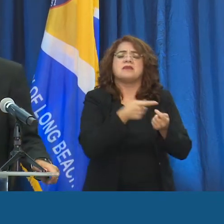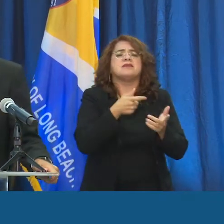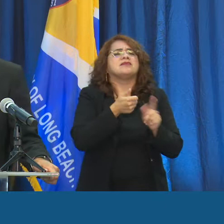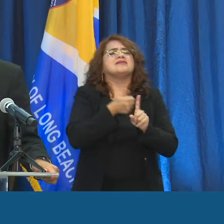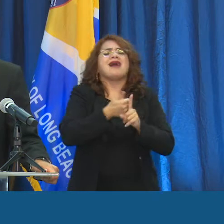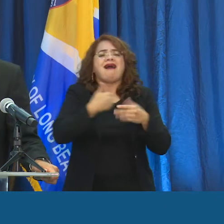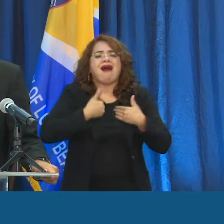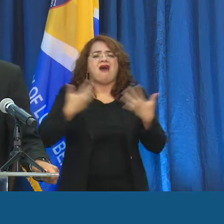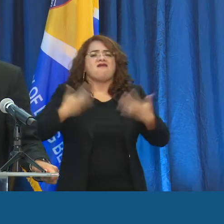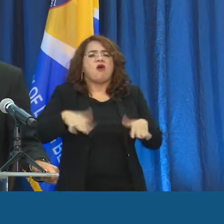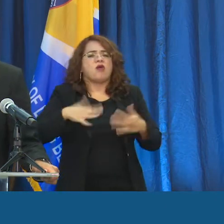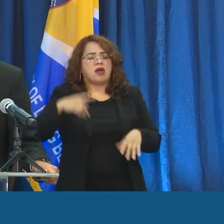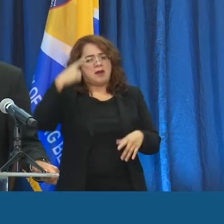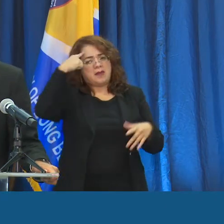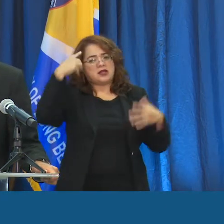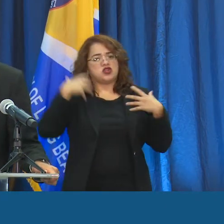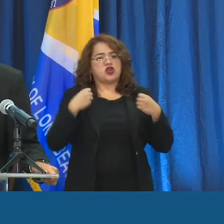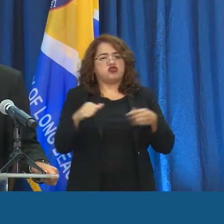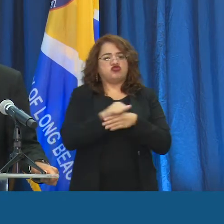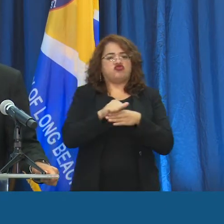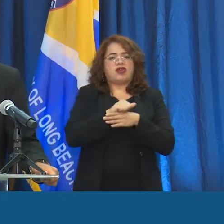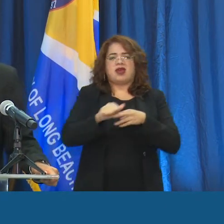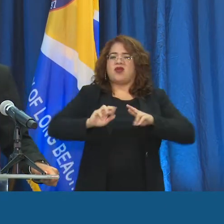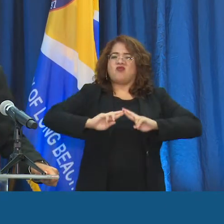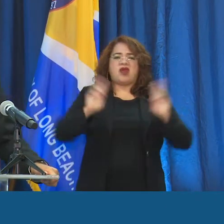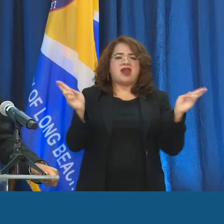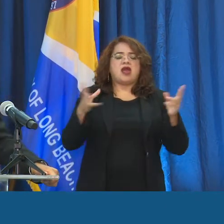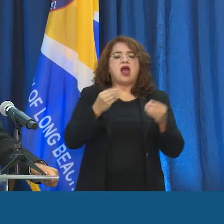health professionals and others.